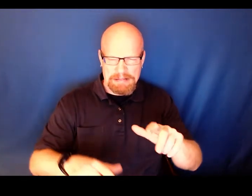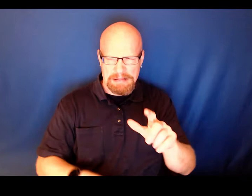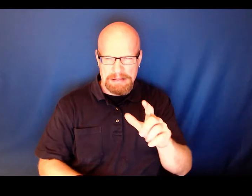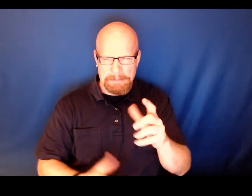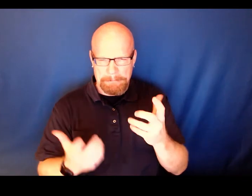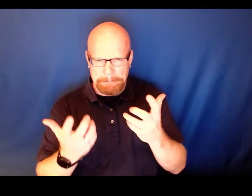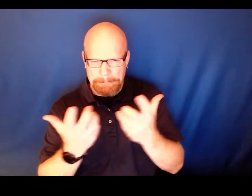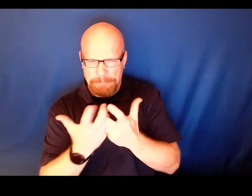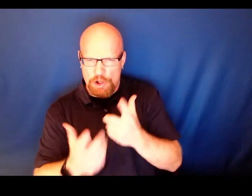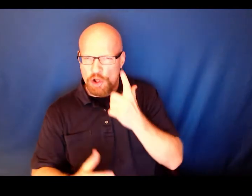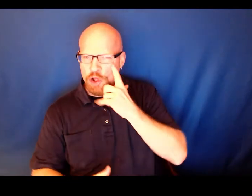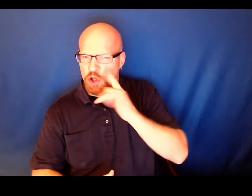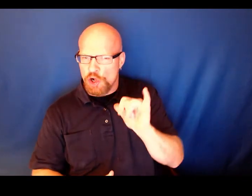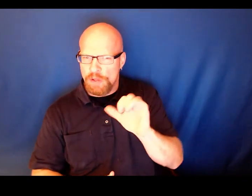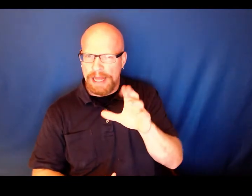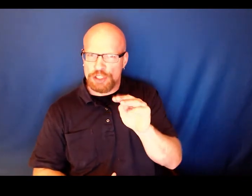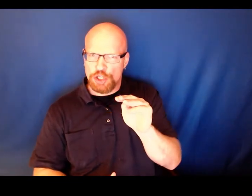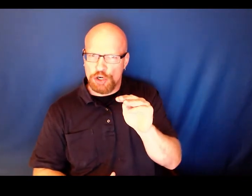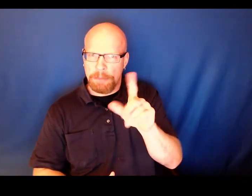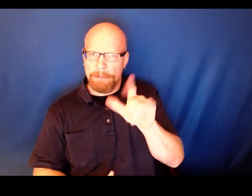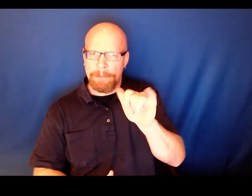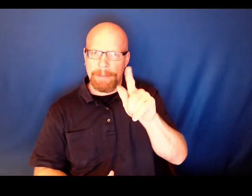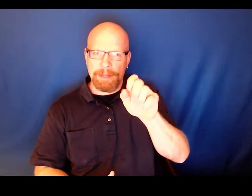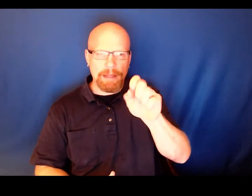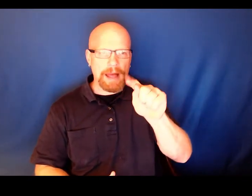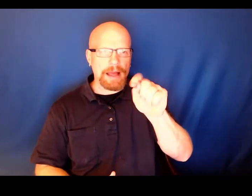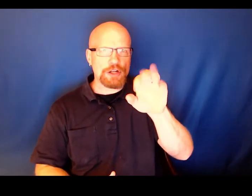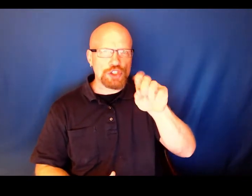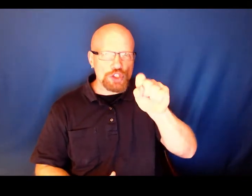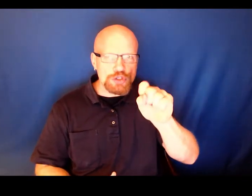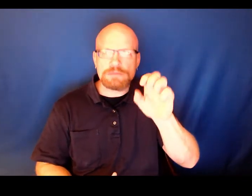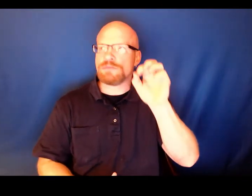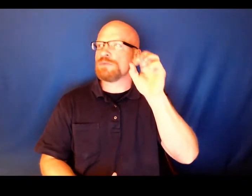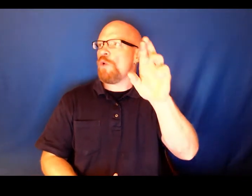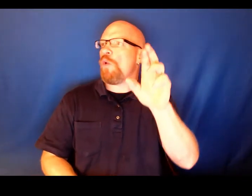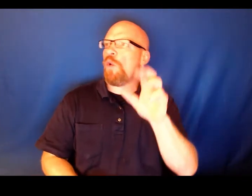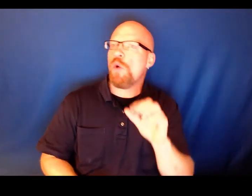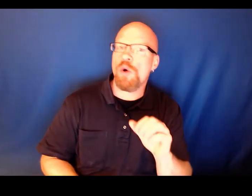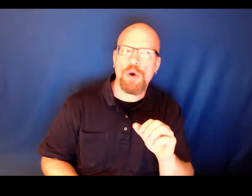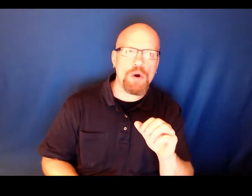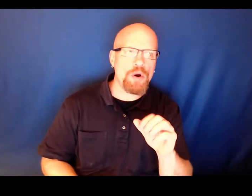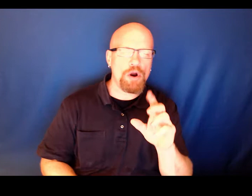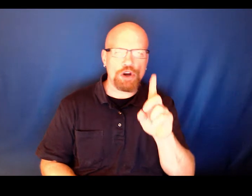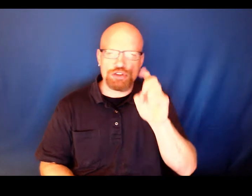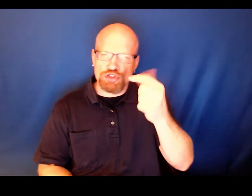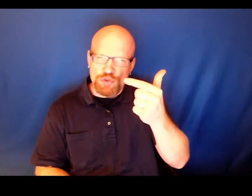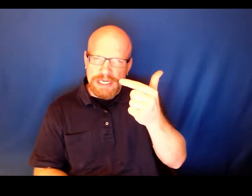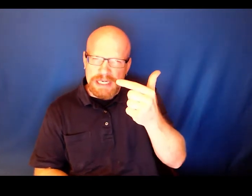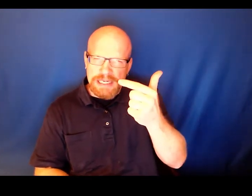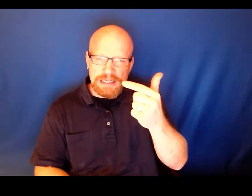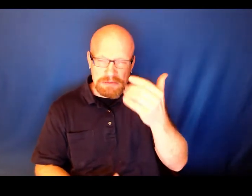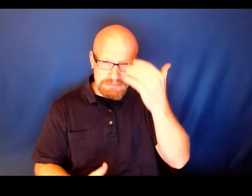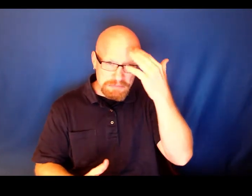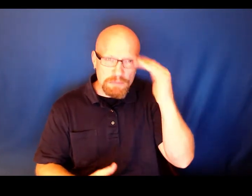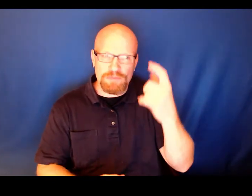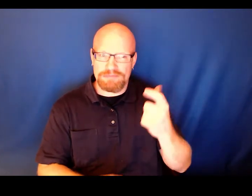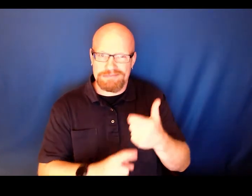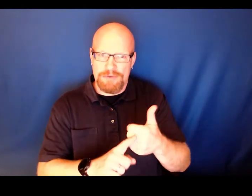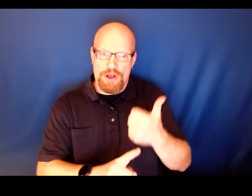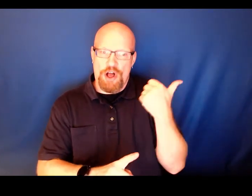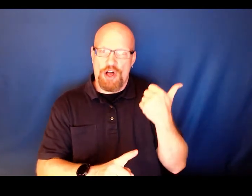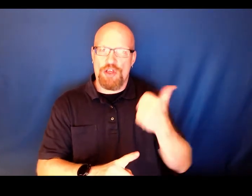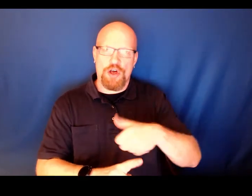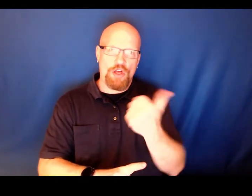If you feel you're not unsure about what like terms means, or what degree of a term